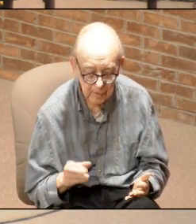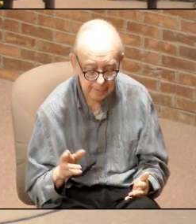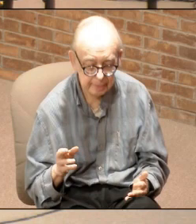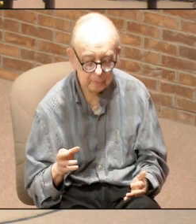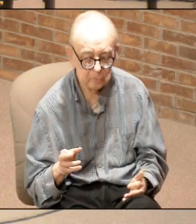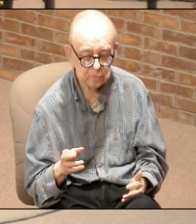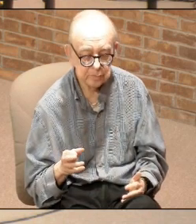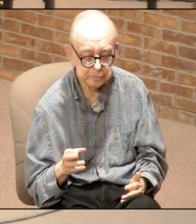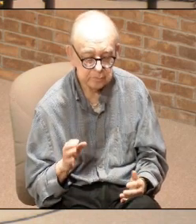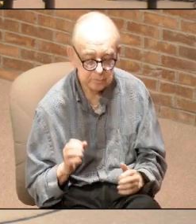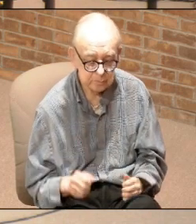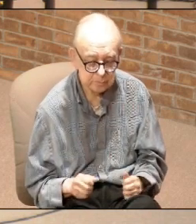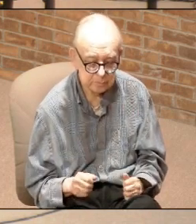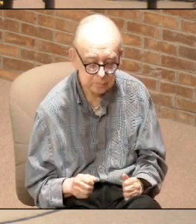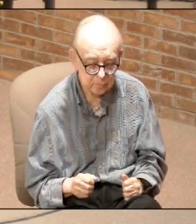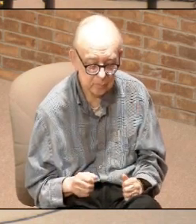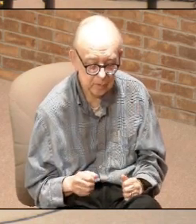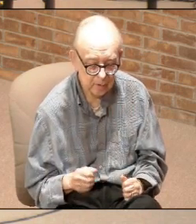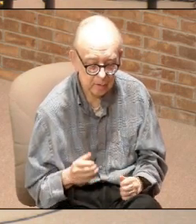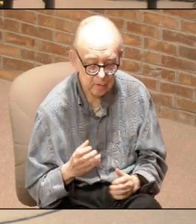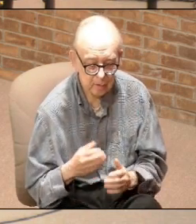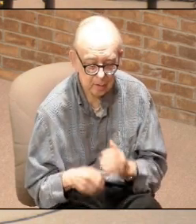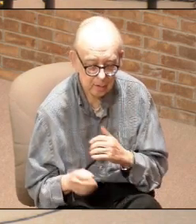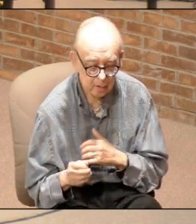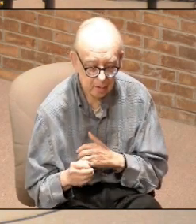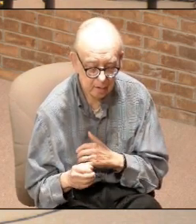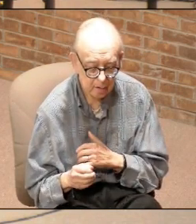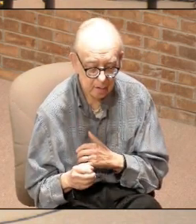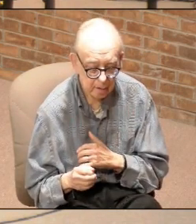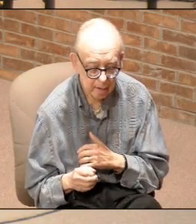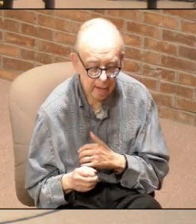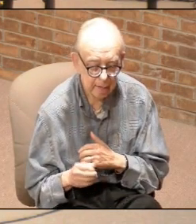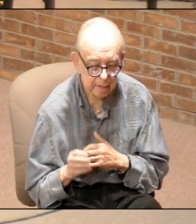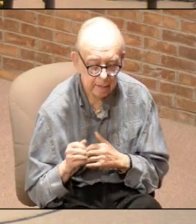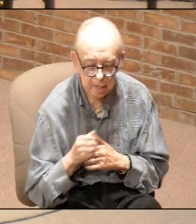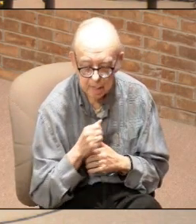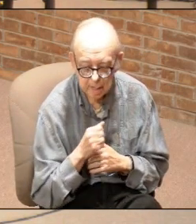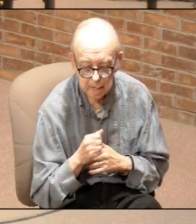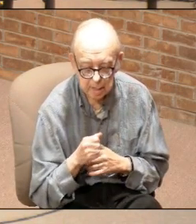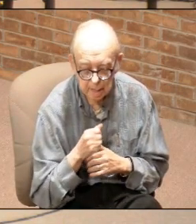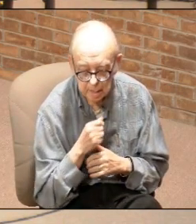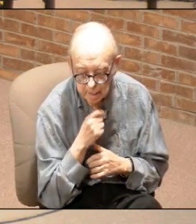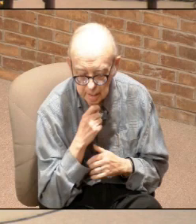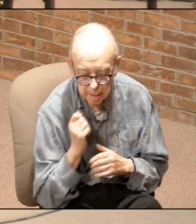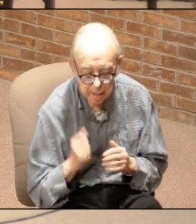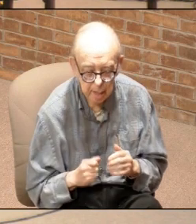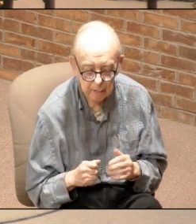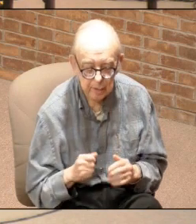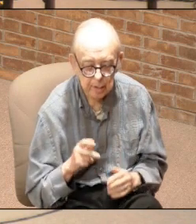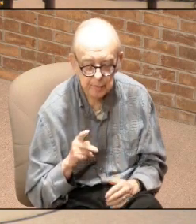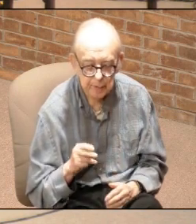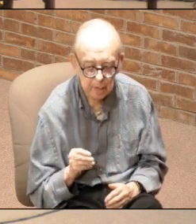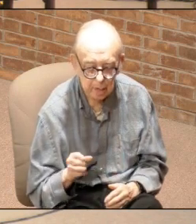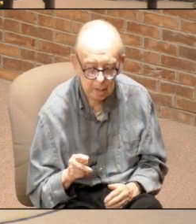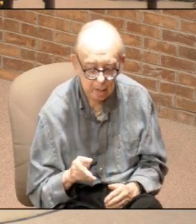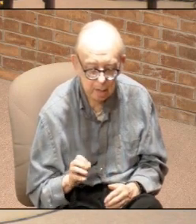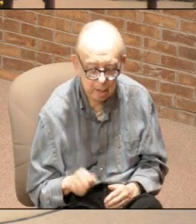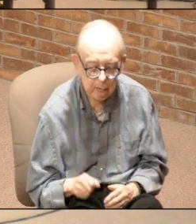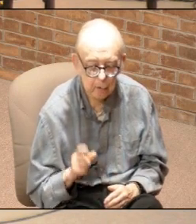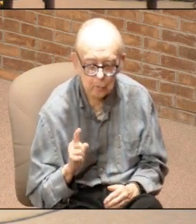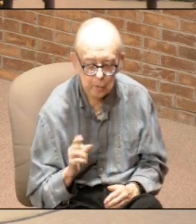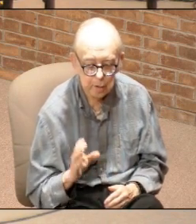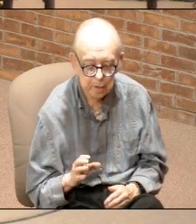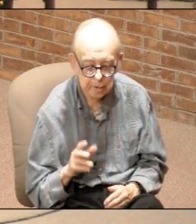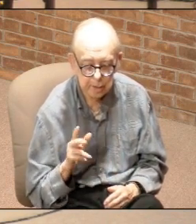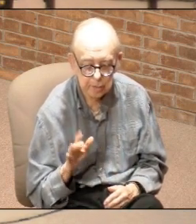or it could be that you're out in phoenix at 125 degrees you know so don't ask